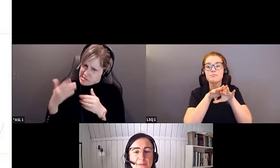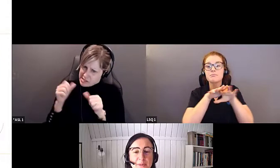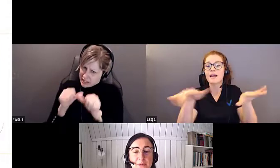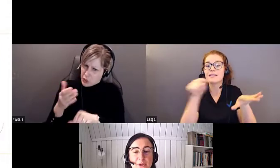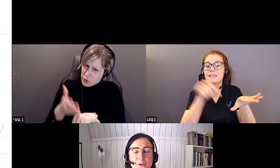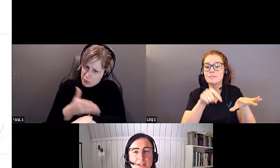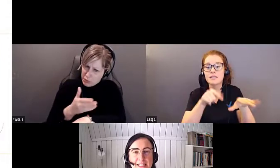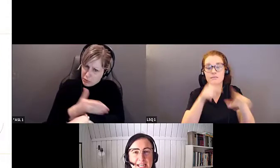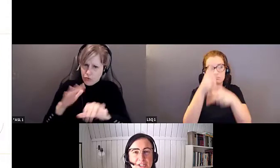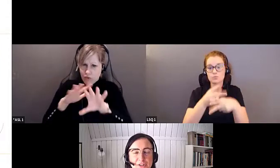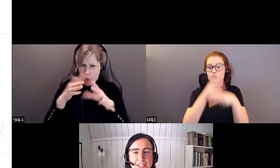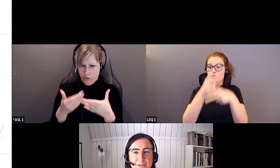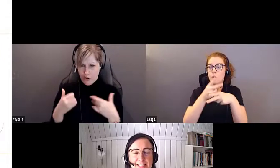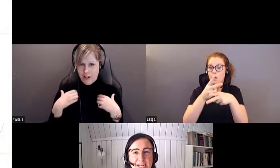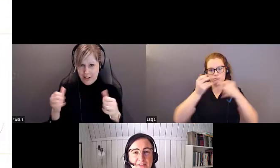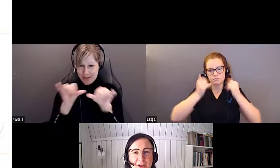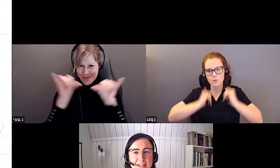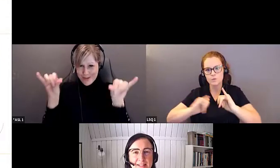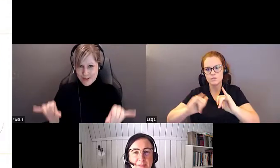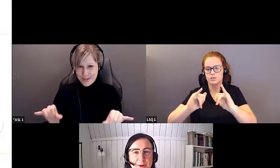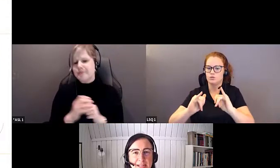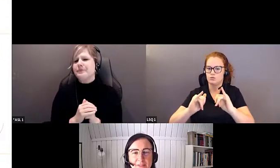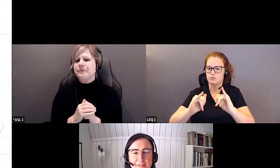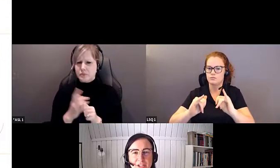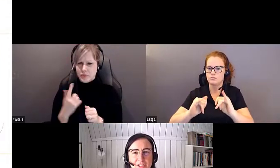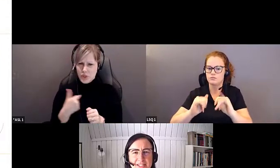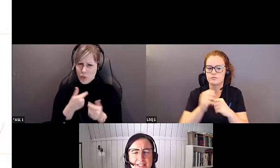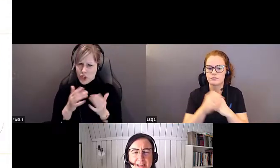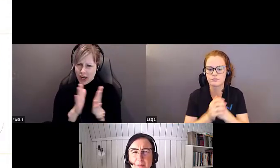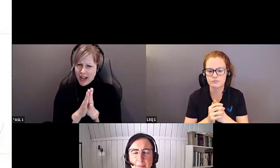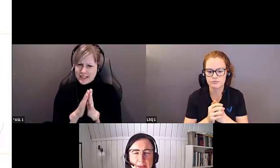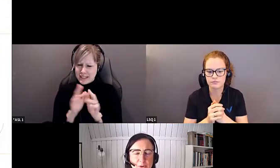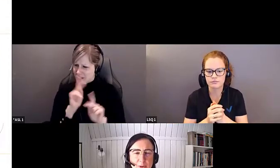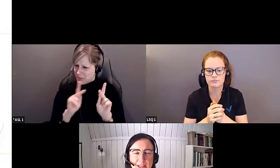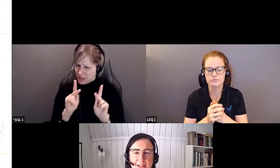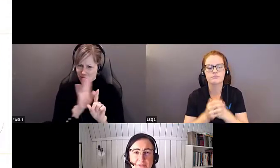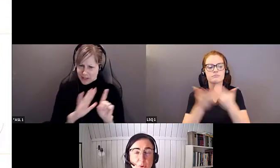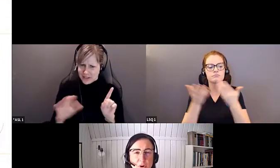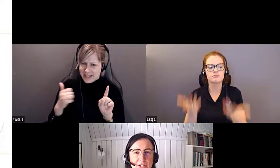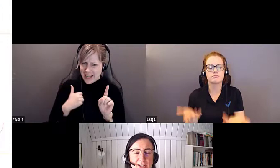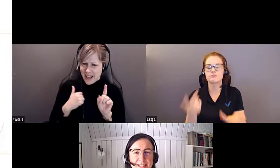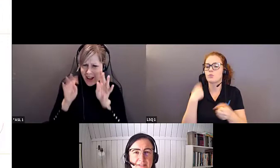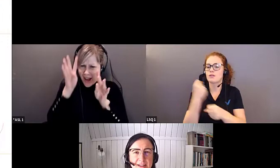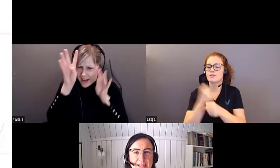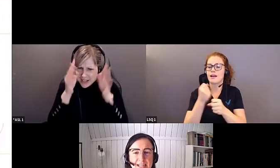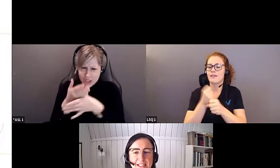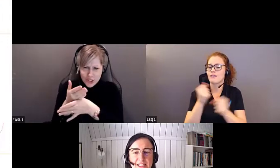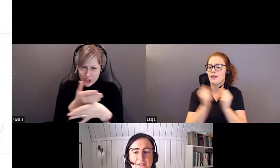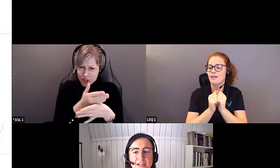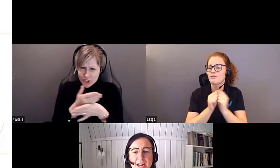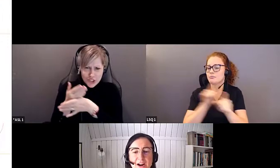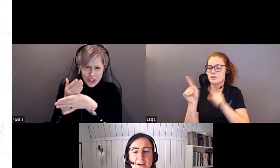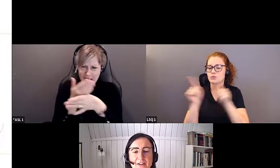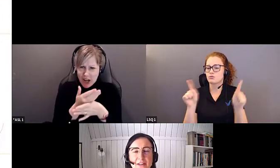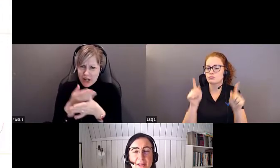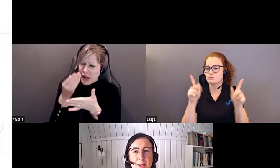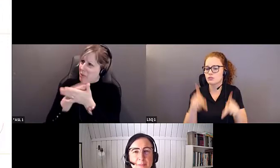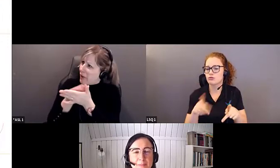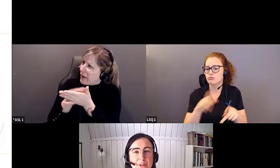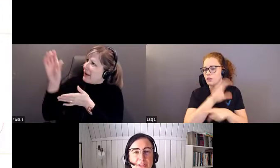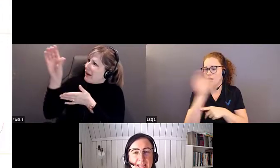We're working with people across the country to identify and spread innovations, better ways of organizing funding and delivering